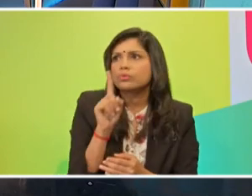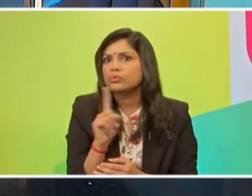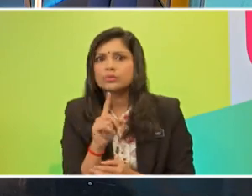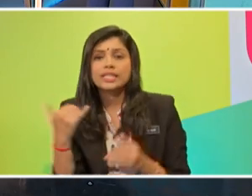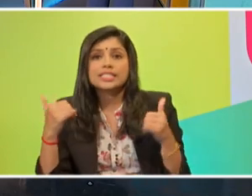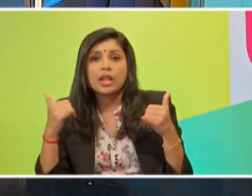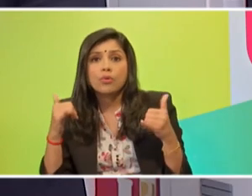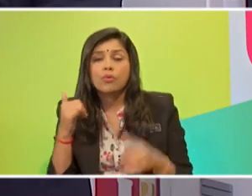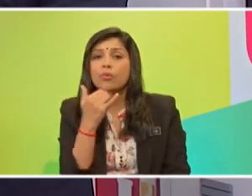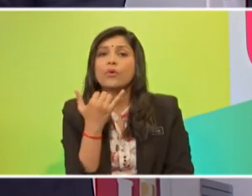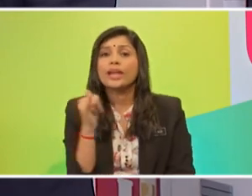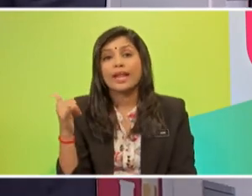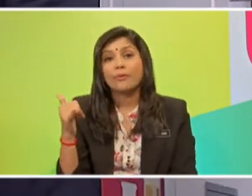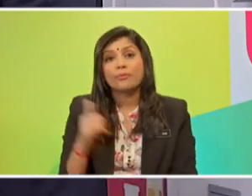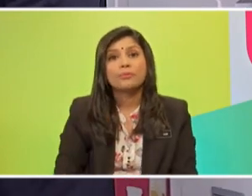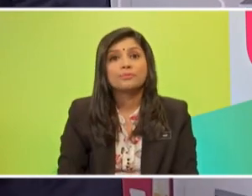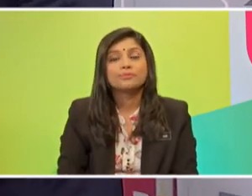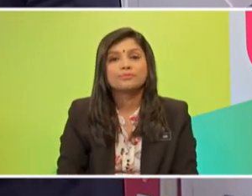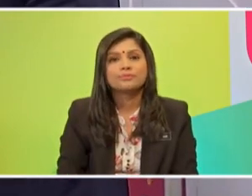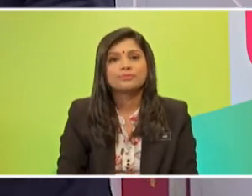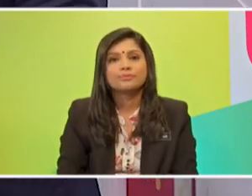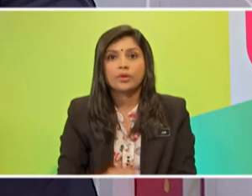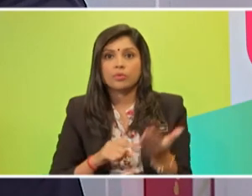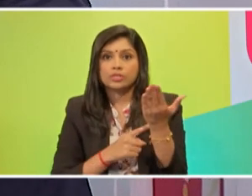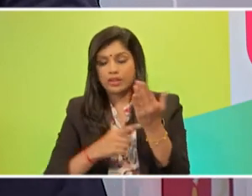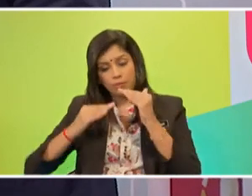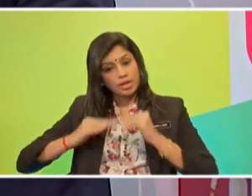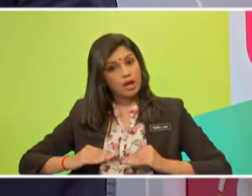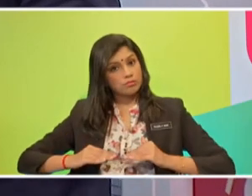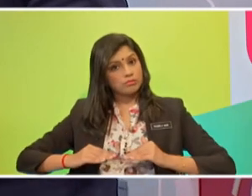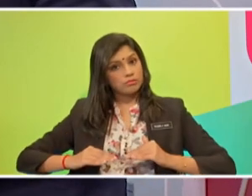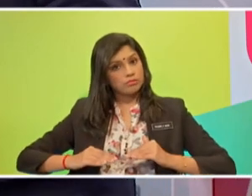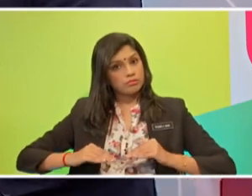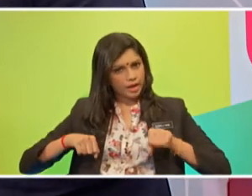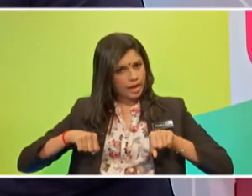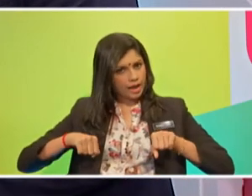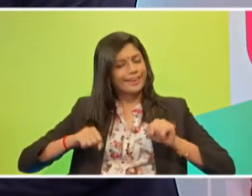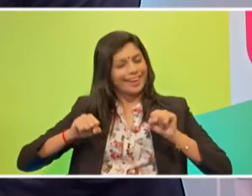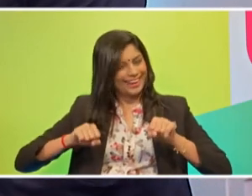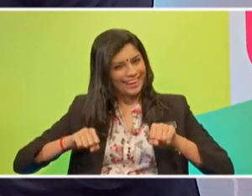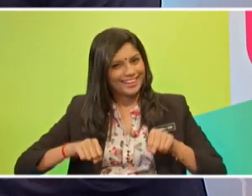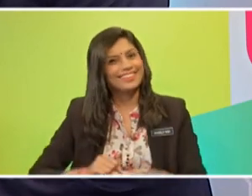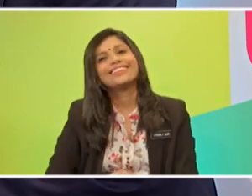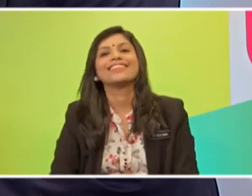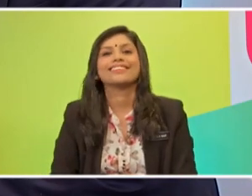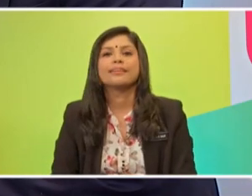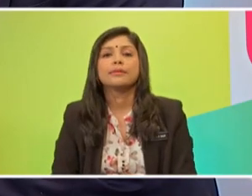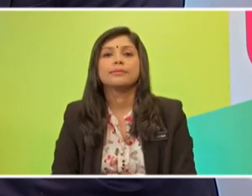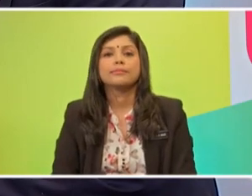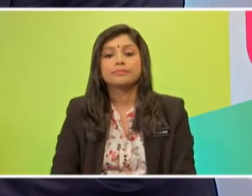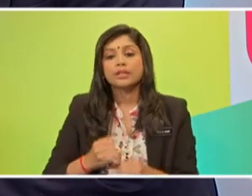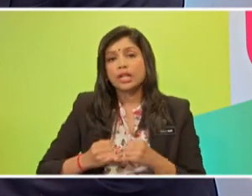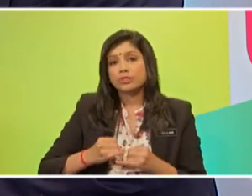Okay. This time I'm going to start from the bottom. Okay. Can I do that? Yes, yes, okay. Sean. So we have